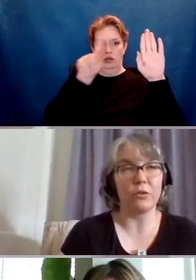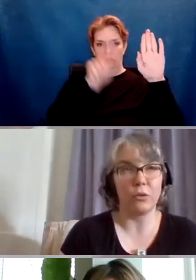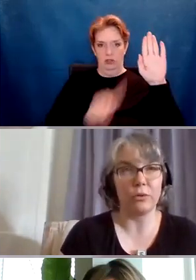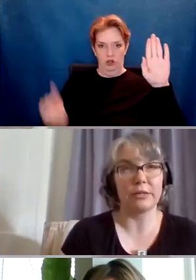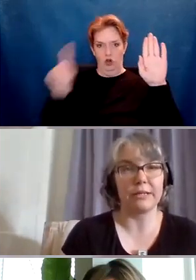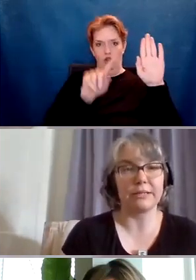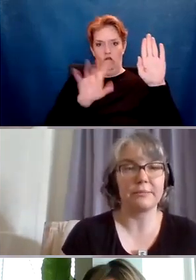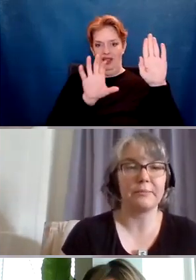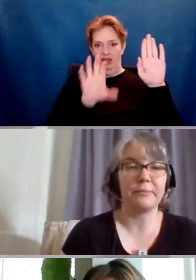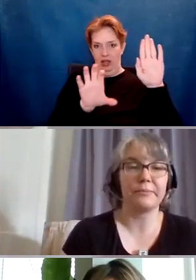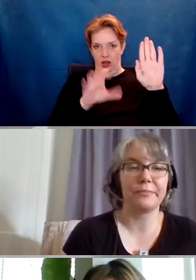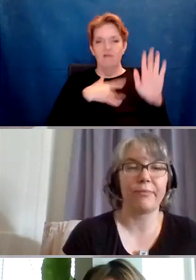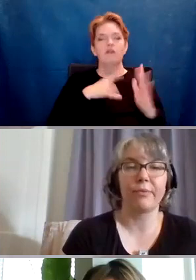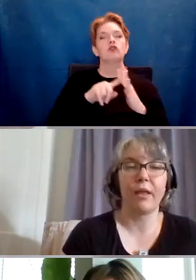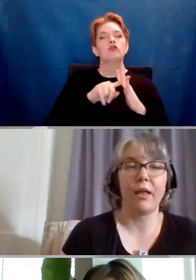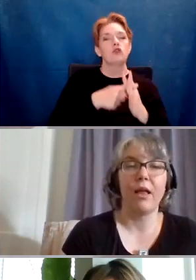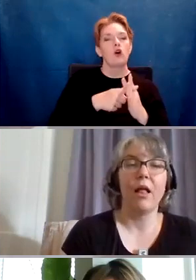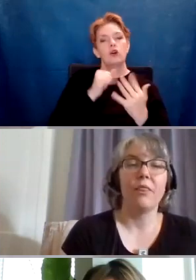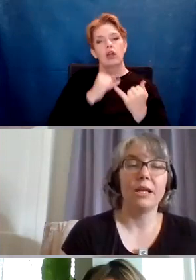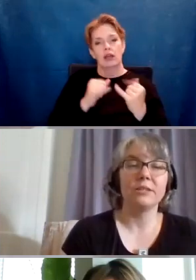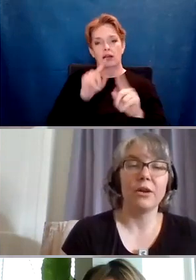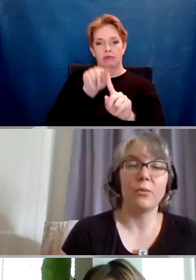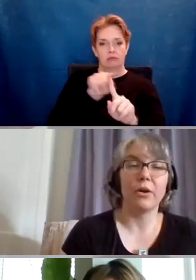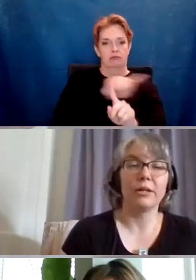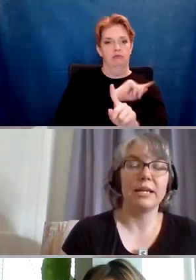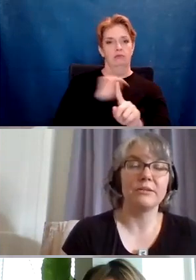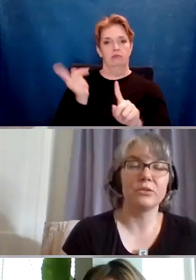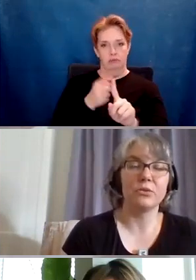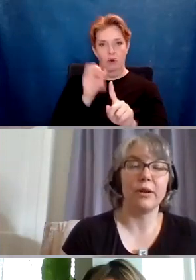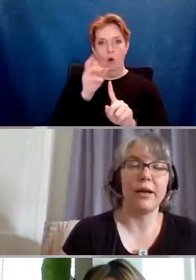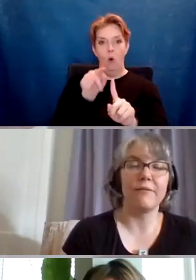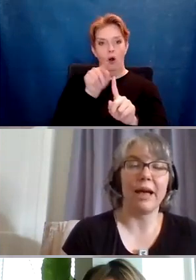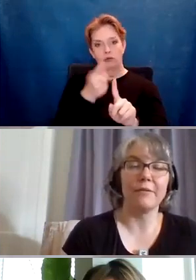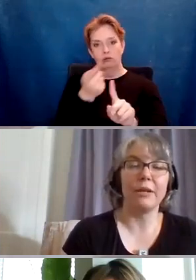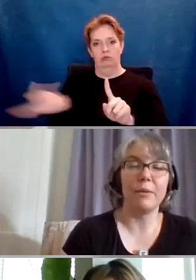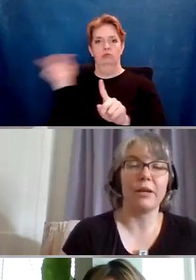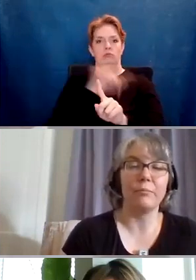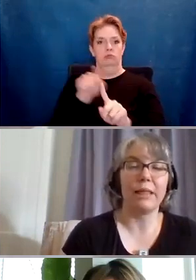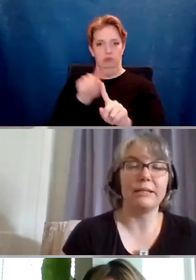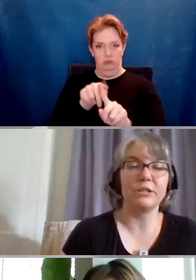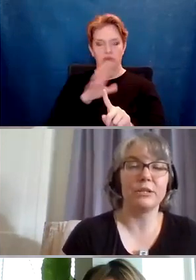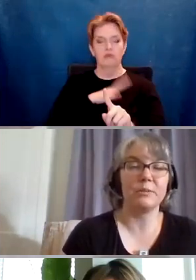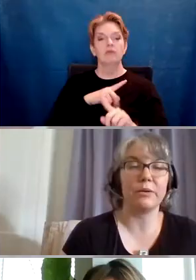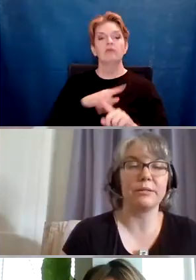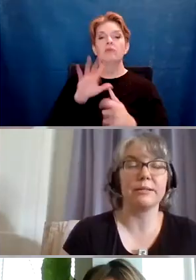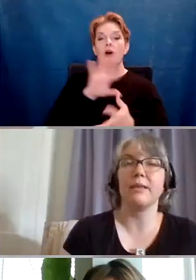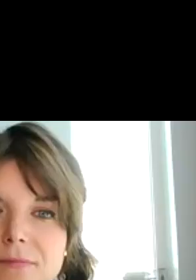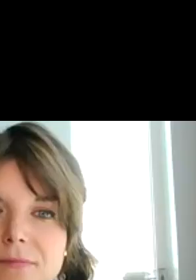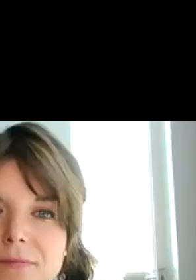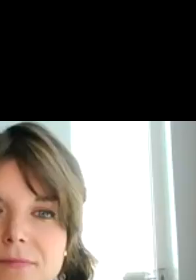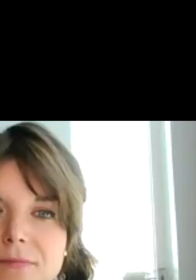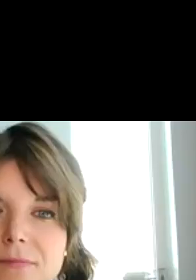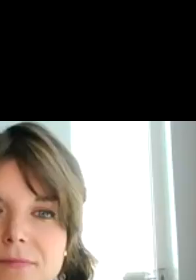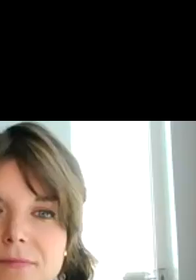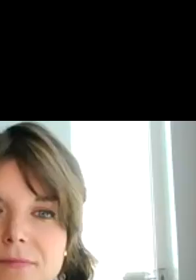point for the whole series. The entire work tells a story of African-American plantation experiences in the